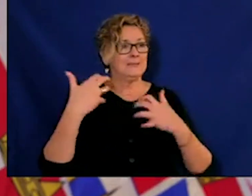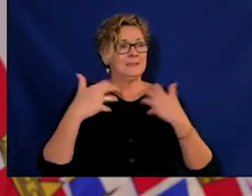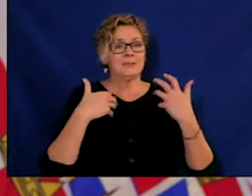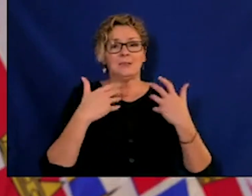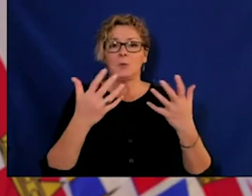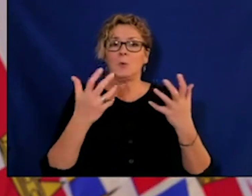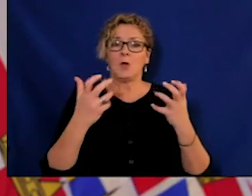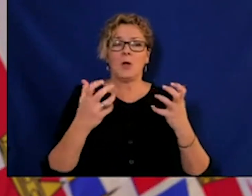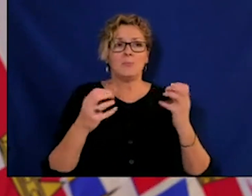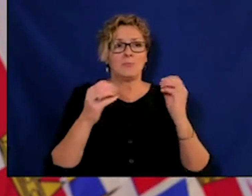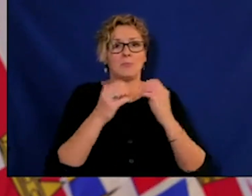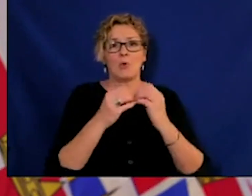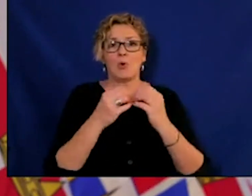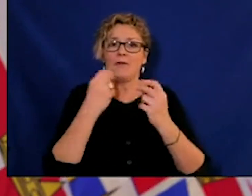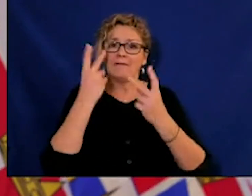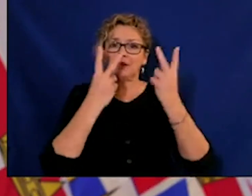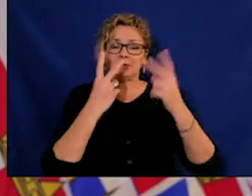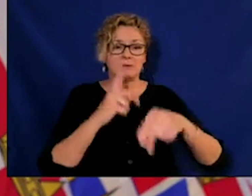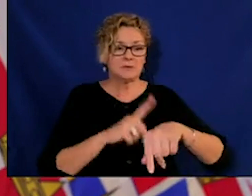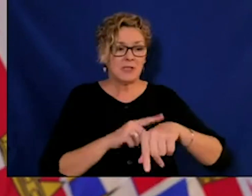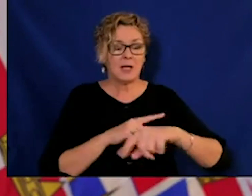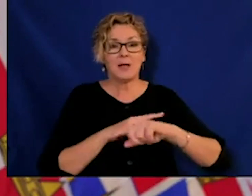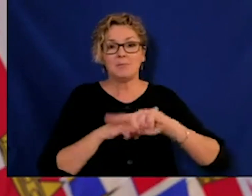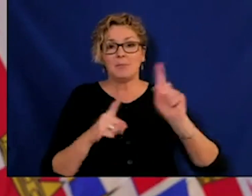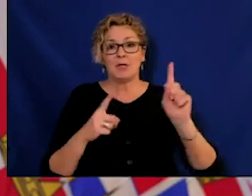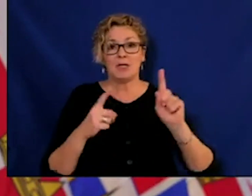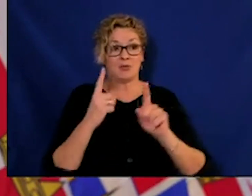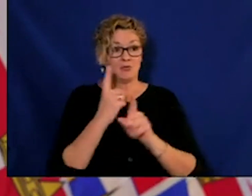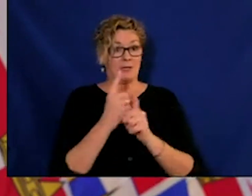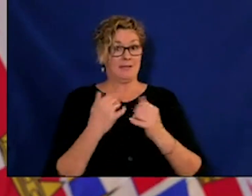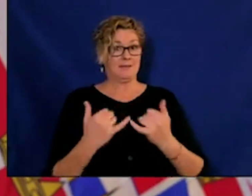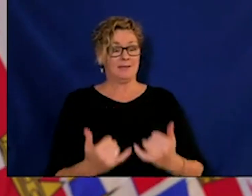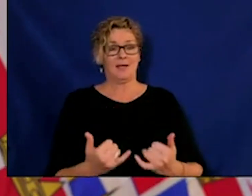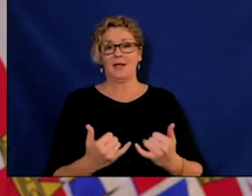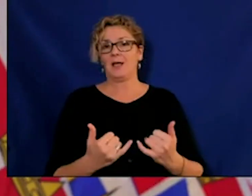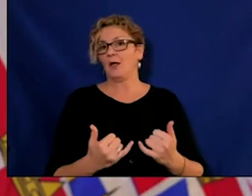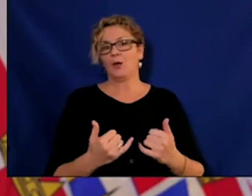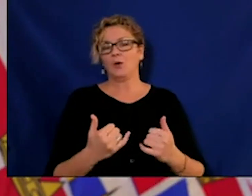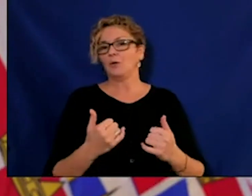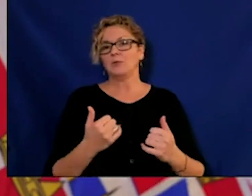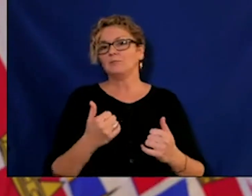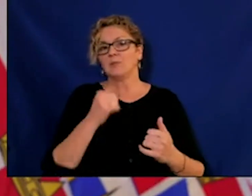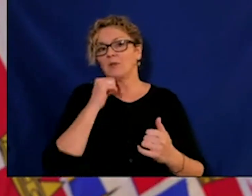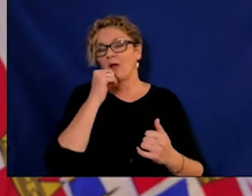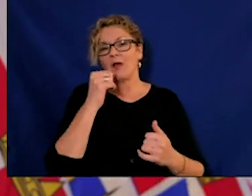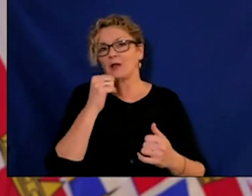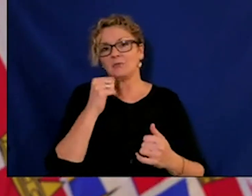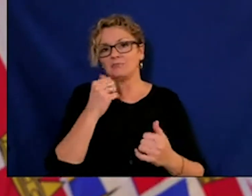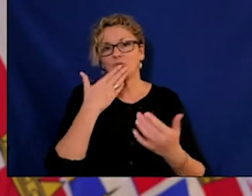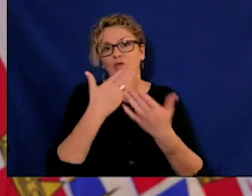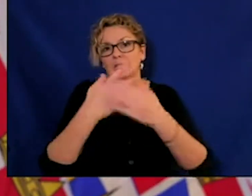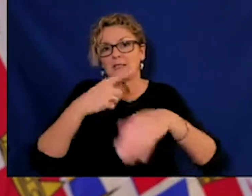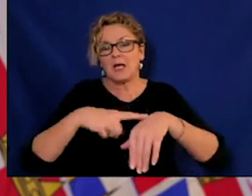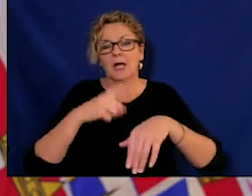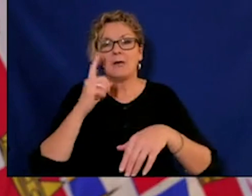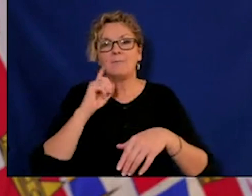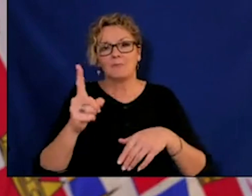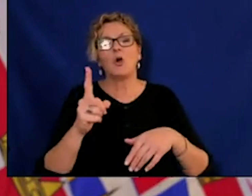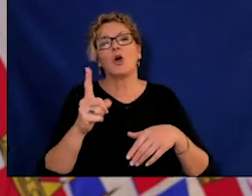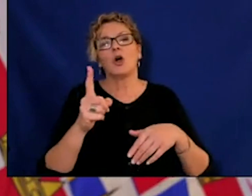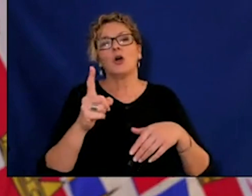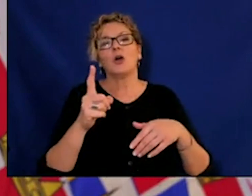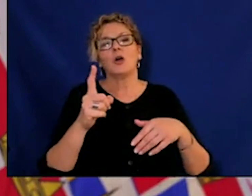safe. So we're looking at how we can maintain and expand safely the visits that have been in place and